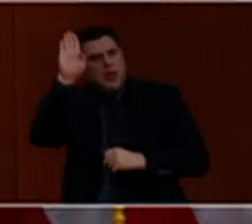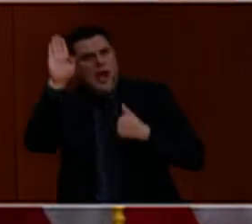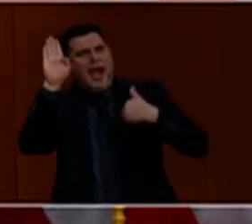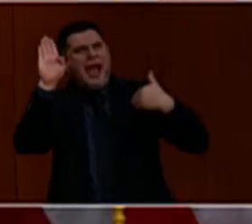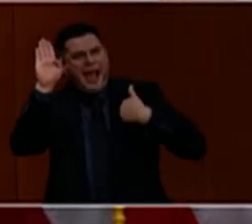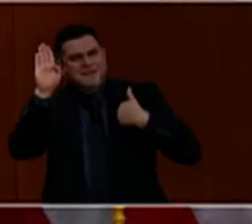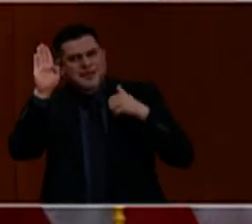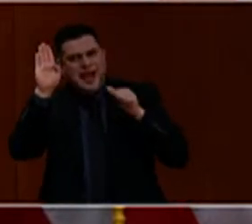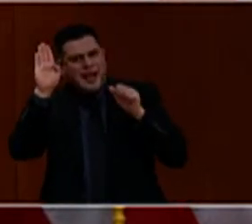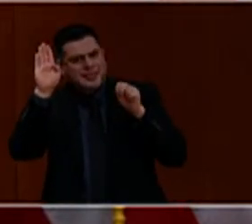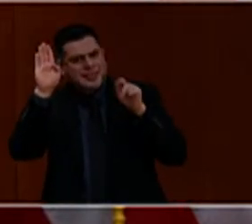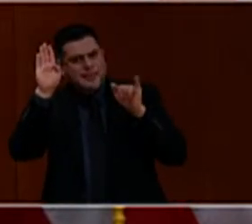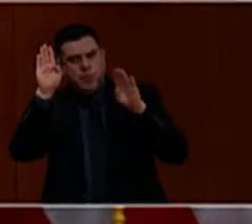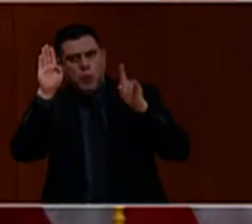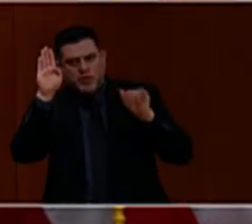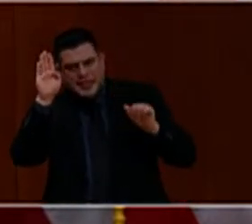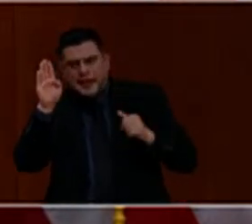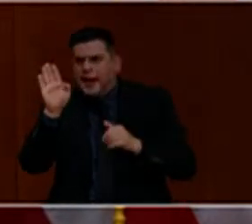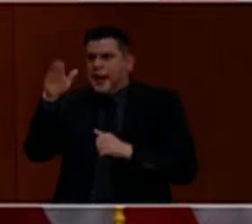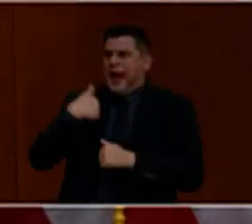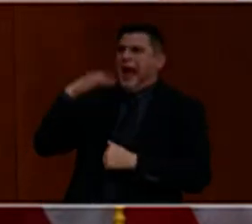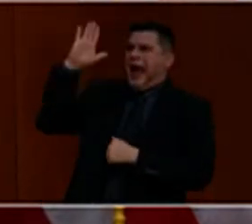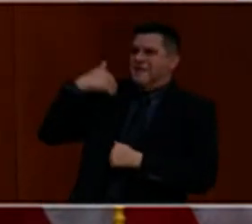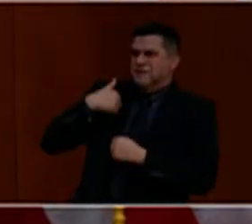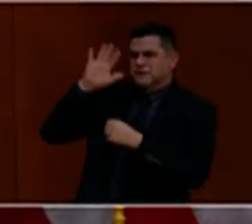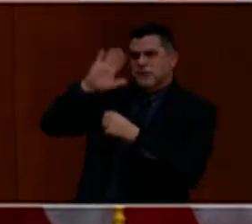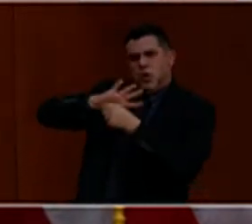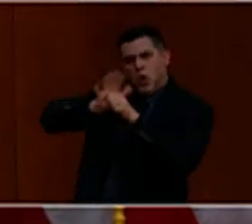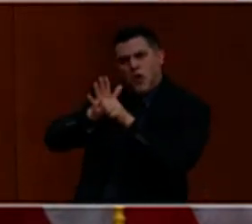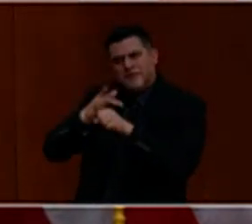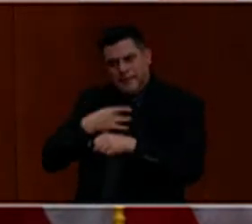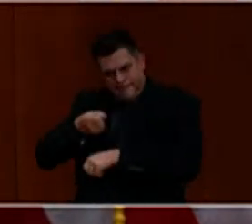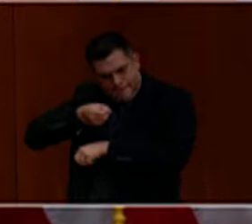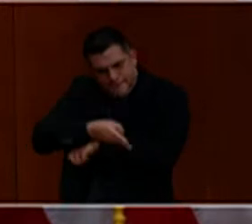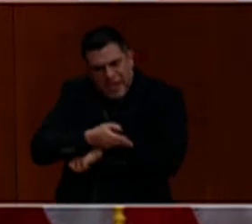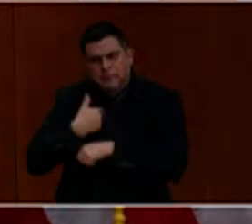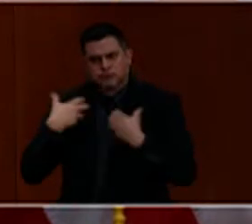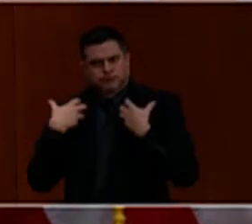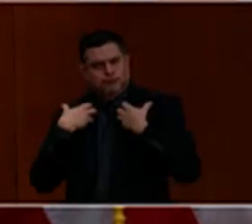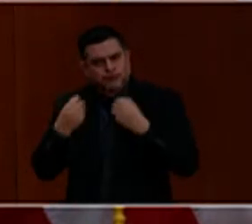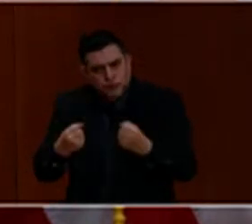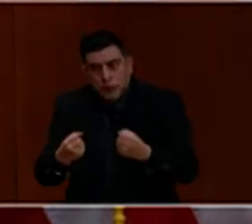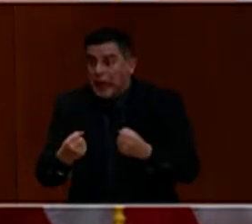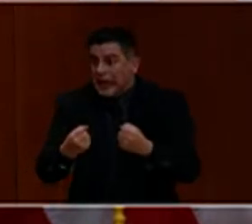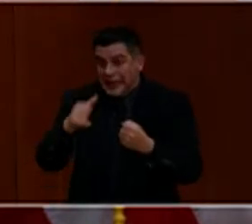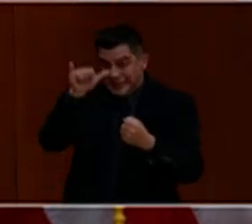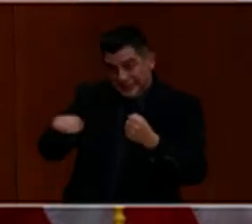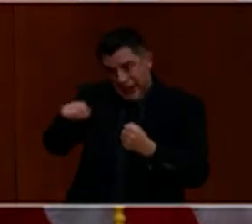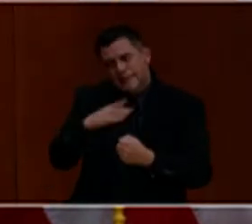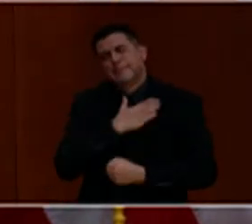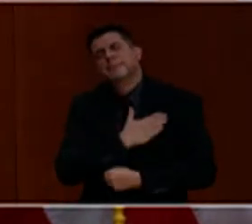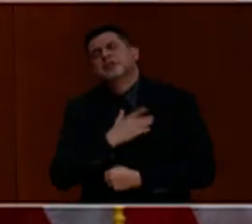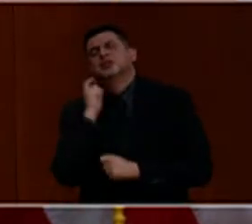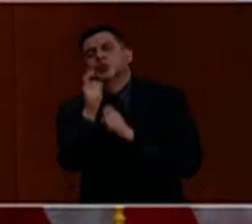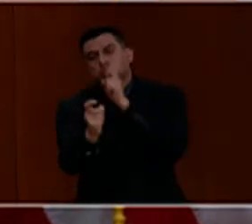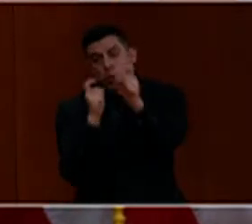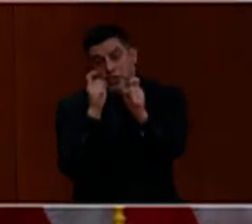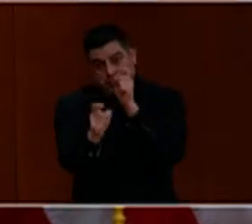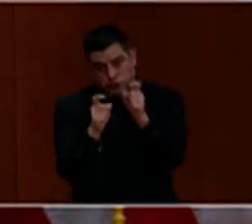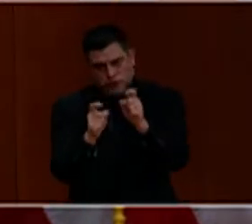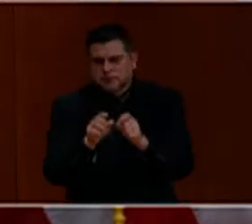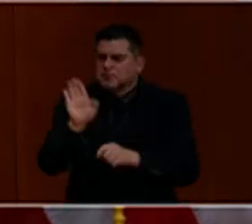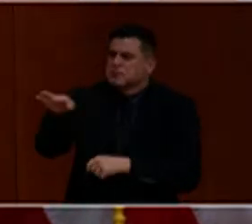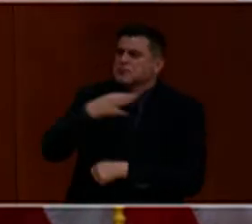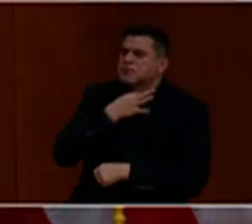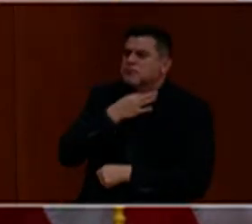give. How, Doctor, I mean, how would you characterize all the various treatments that have been